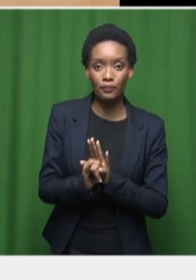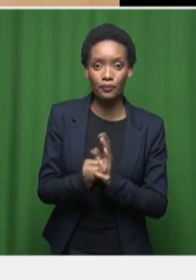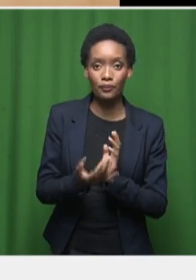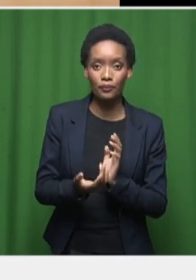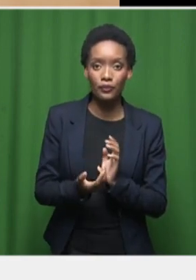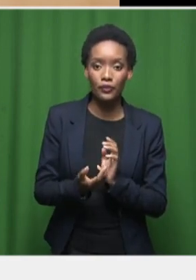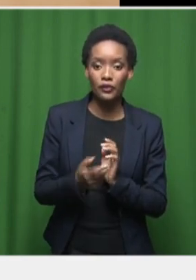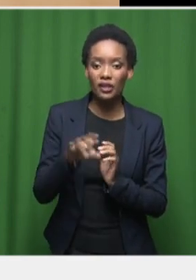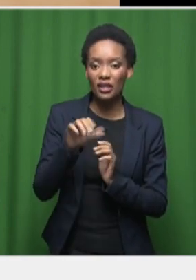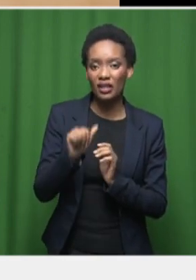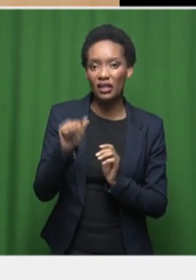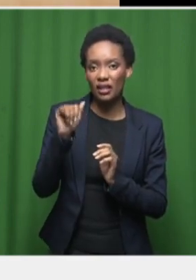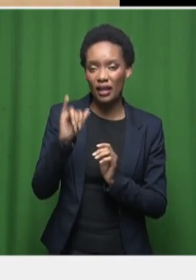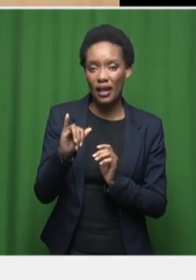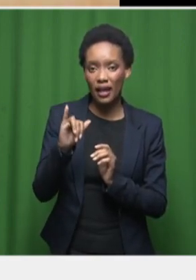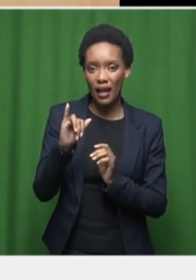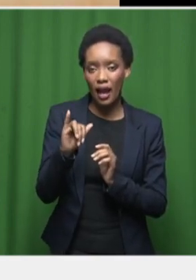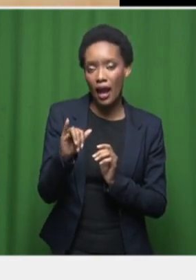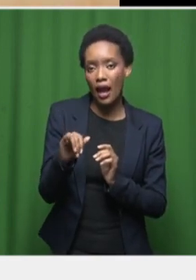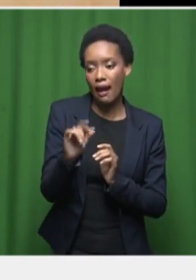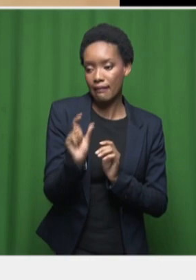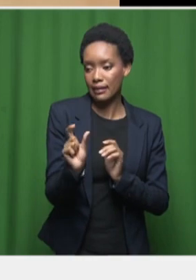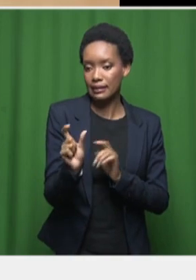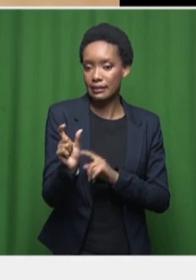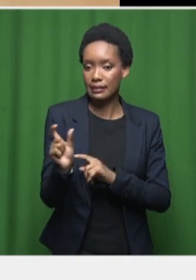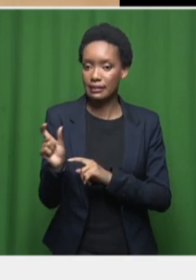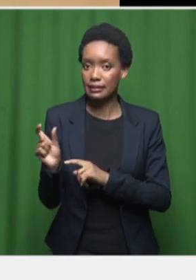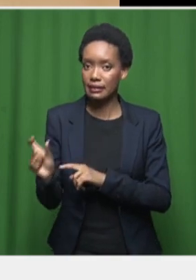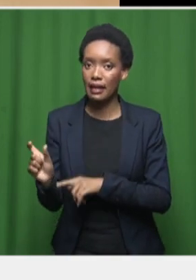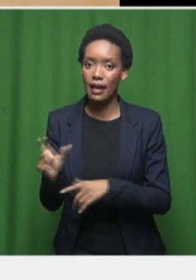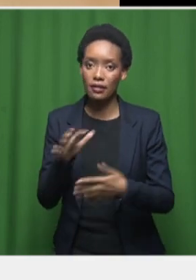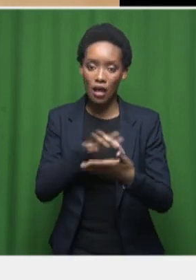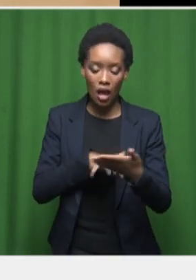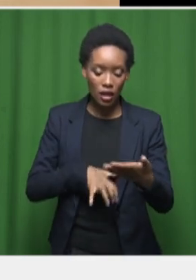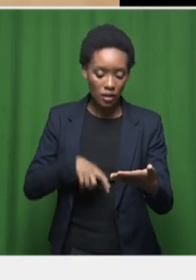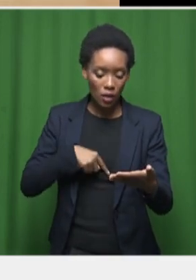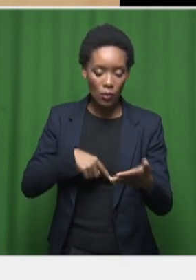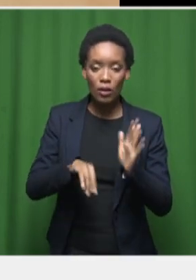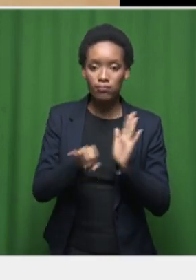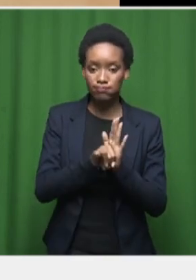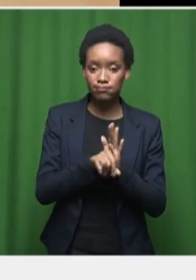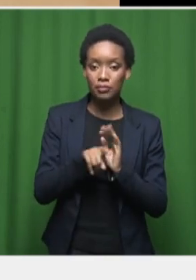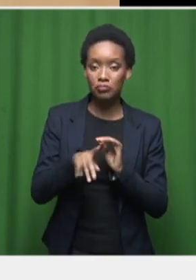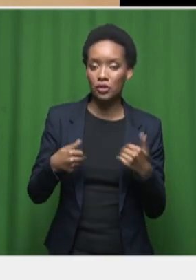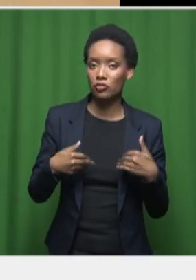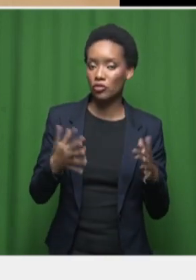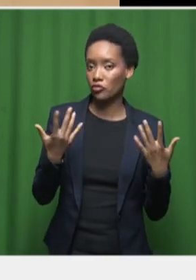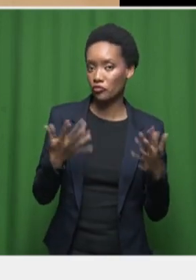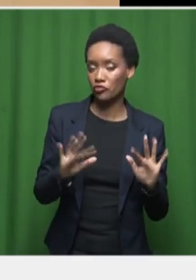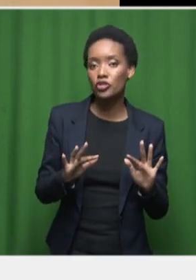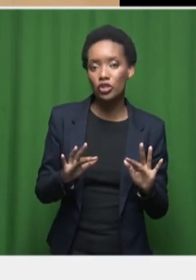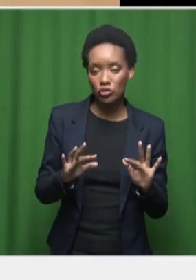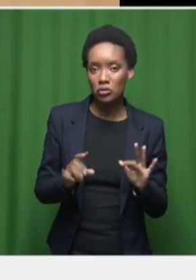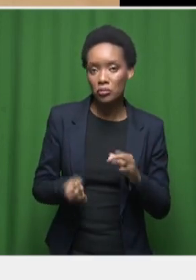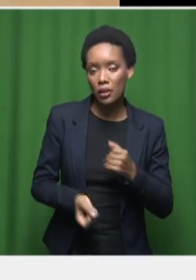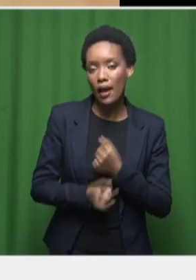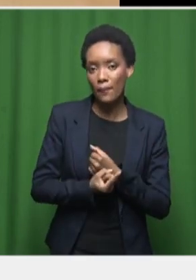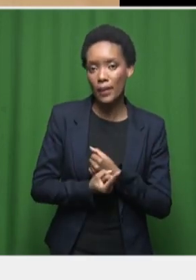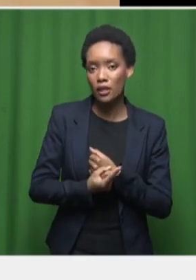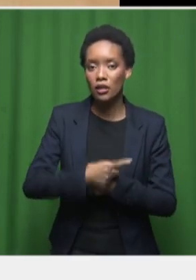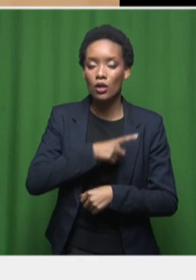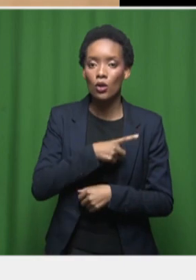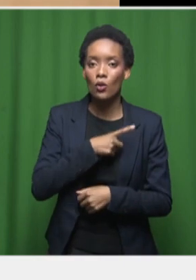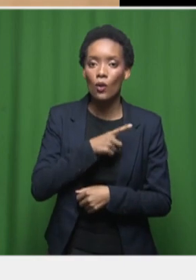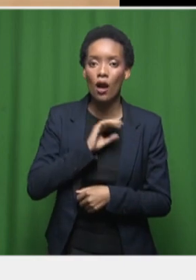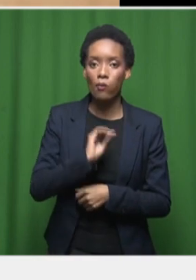AI text generated essays, and that has already started happening because there's